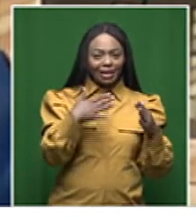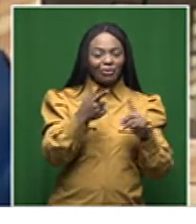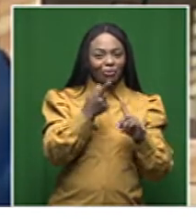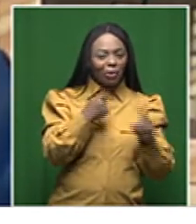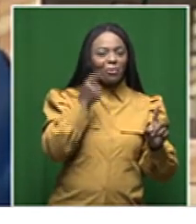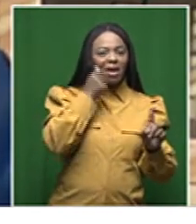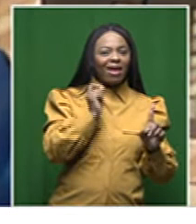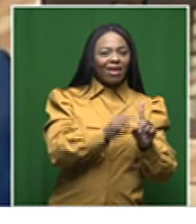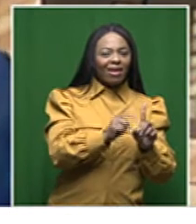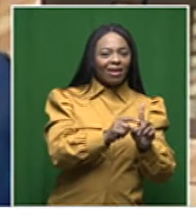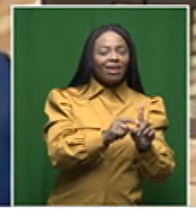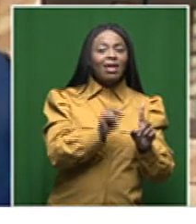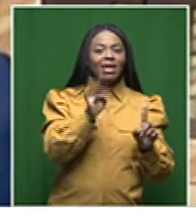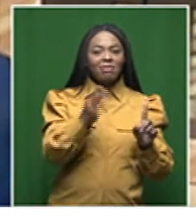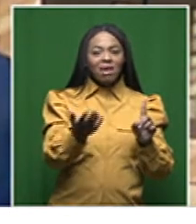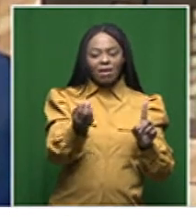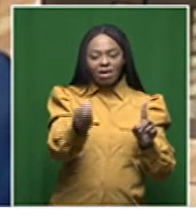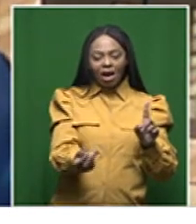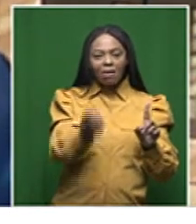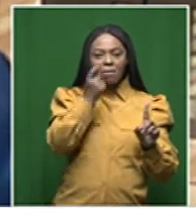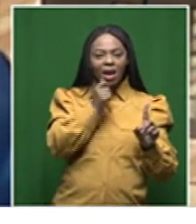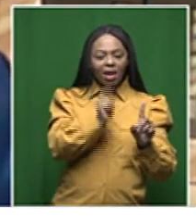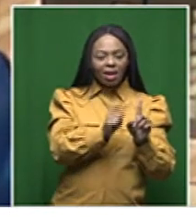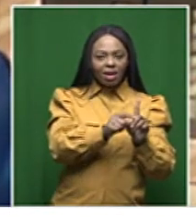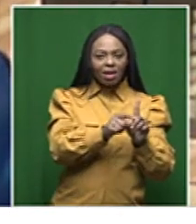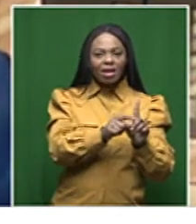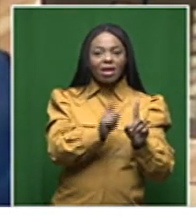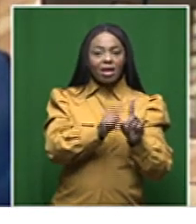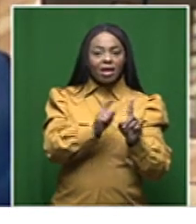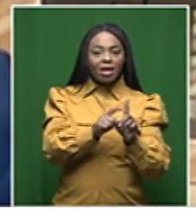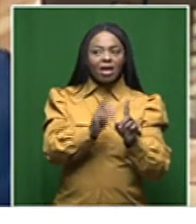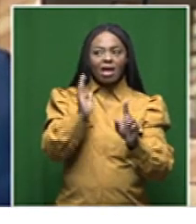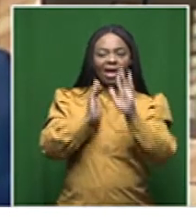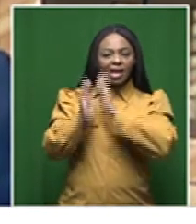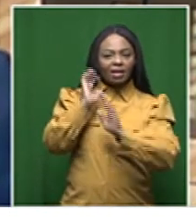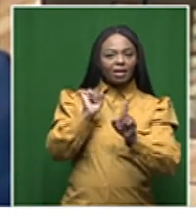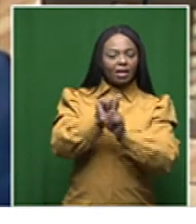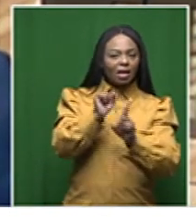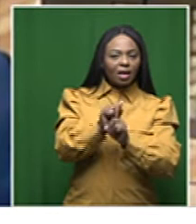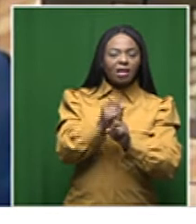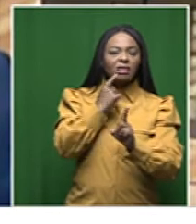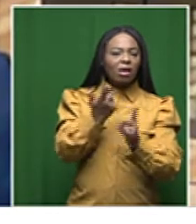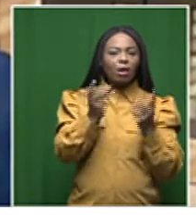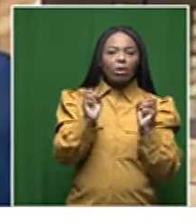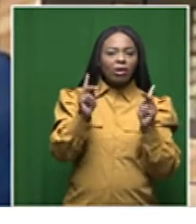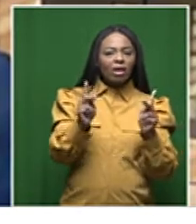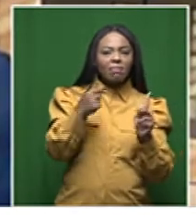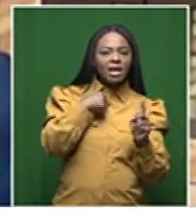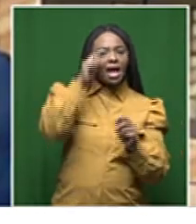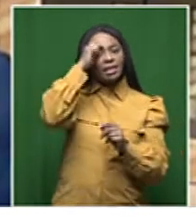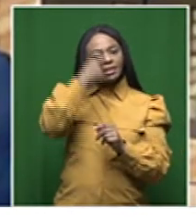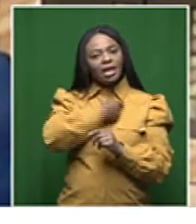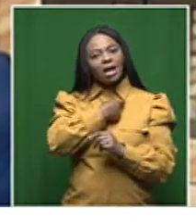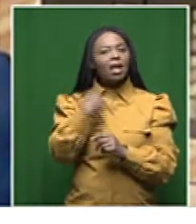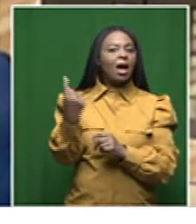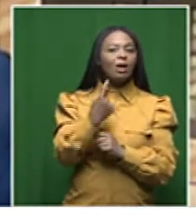you take a young man who give you a history, that yes, I'm probably the only son